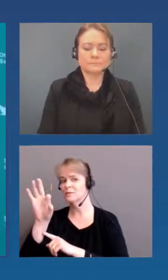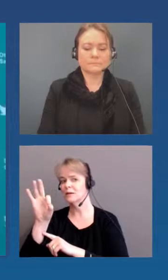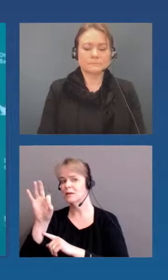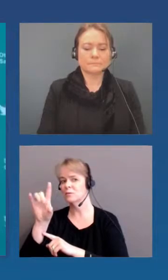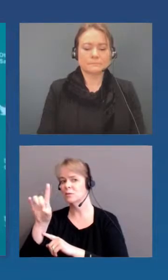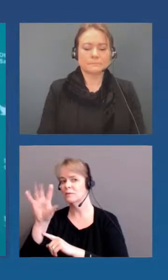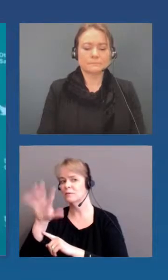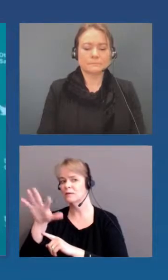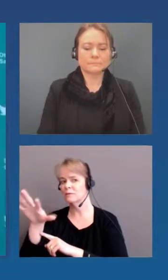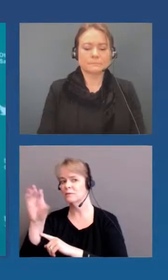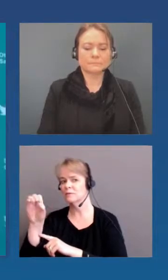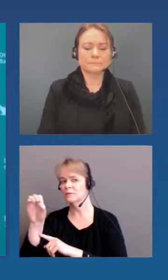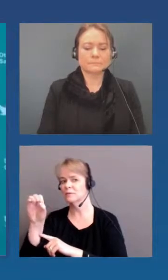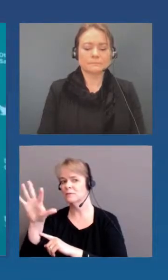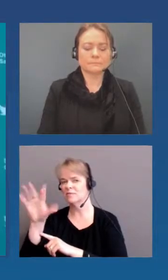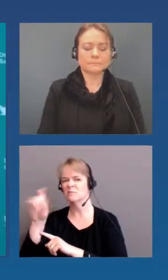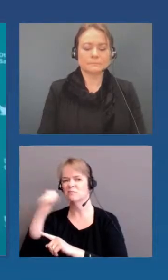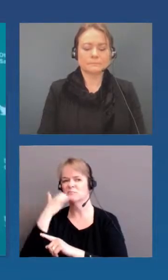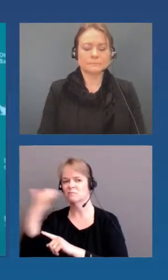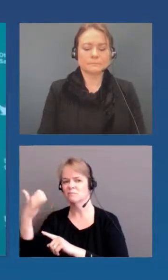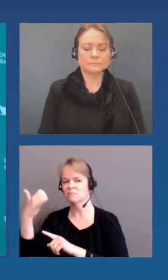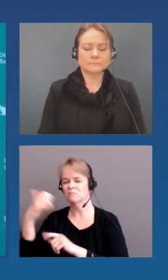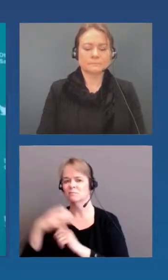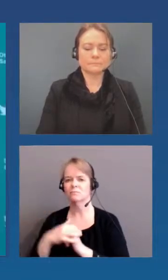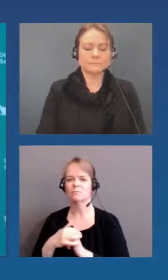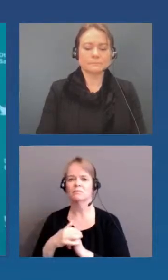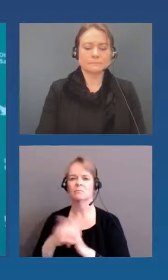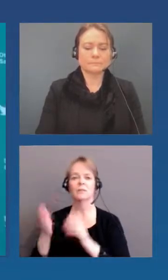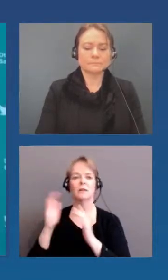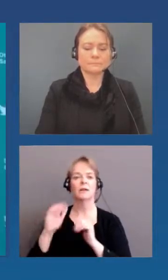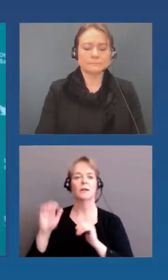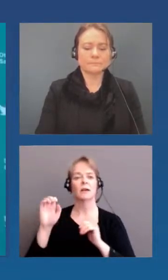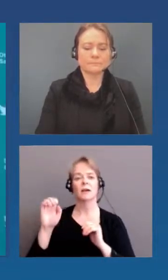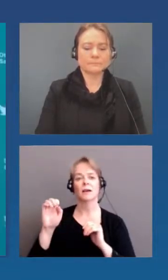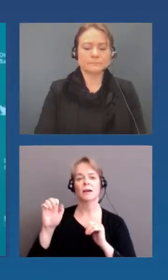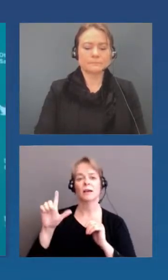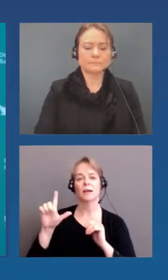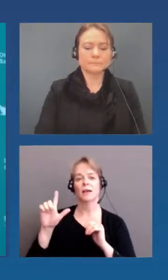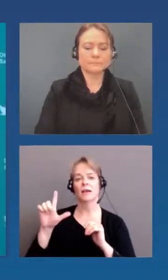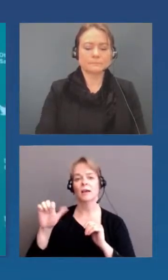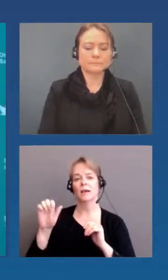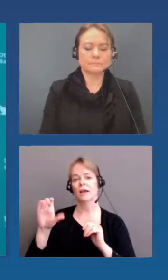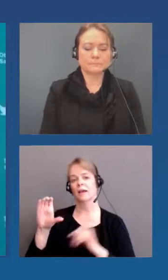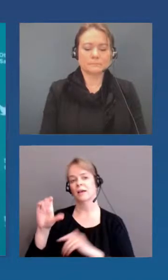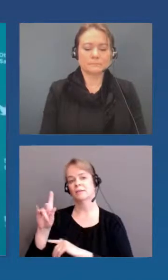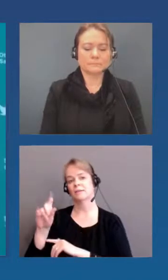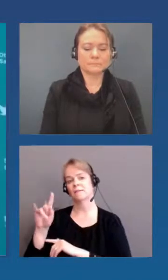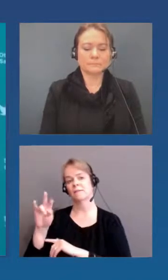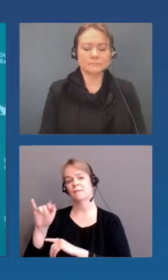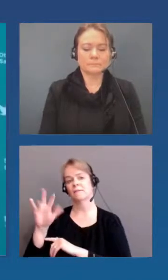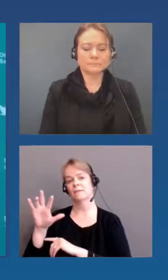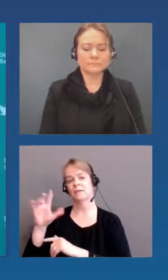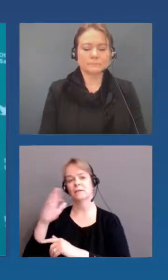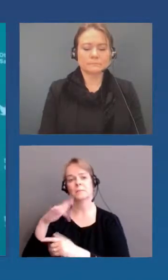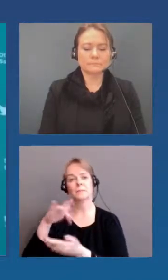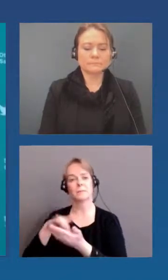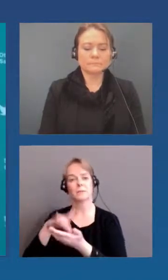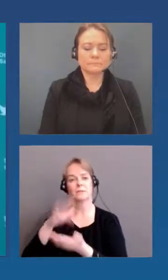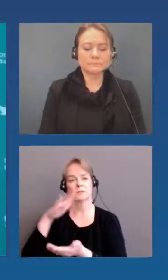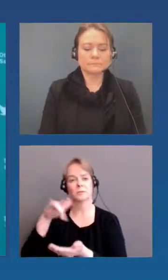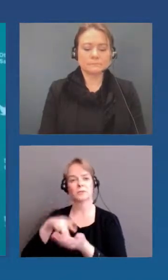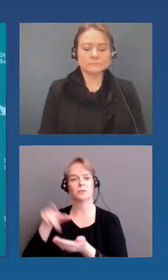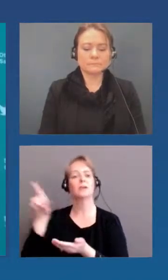613-691-5505. The Akausavik Family Medical Center is also vaccinating Inuit individuals 50 years of age